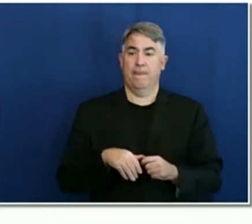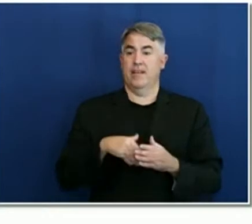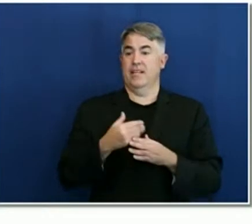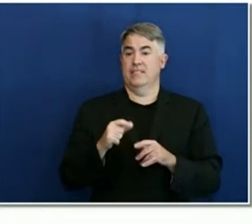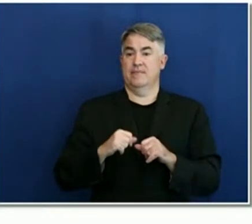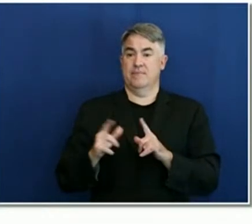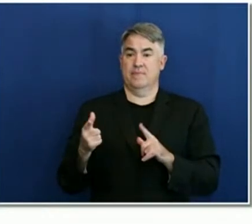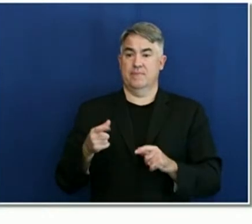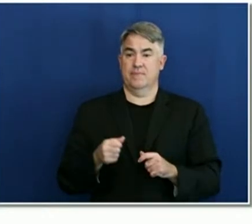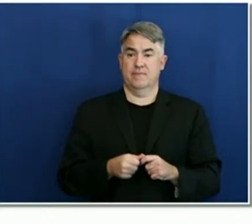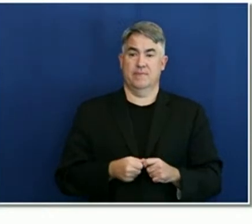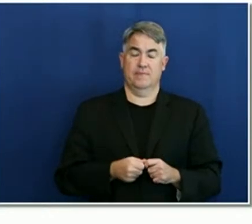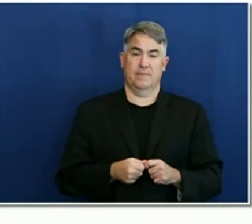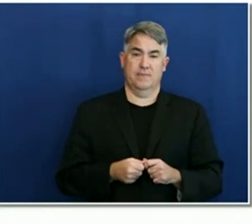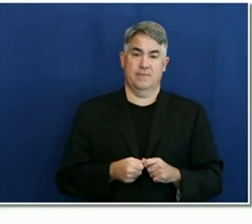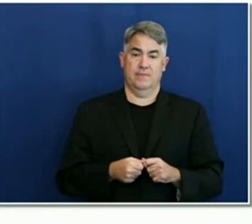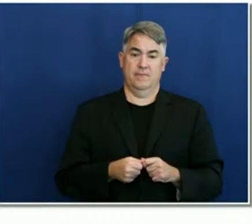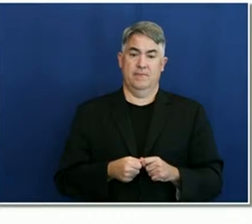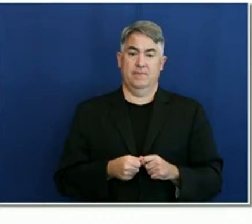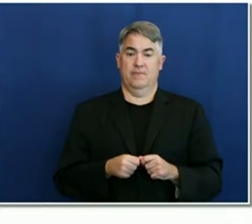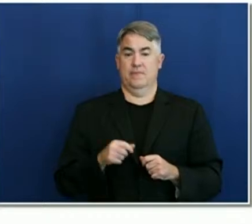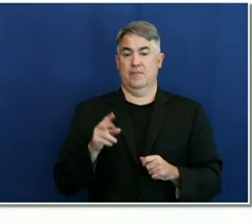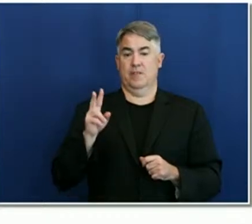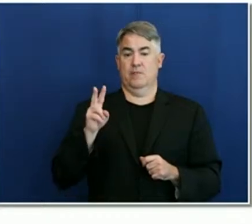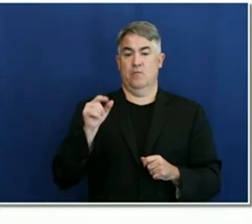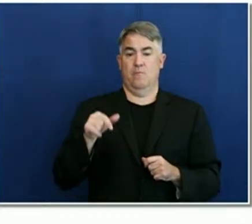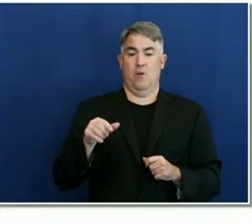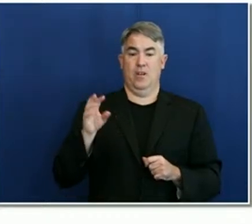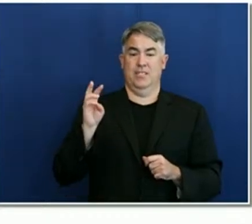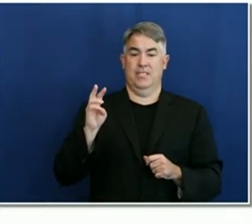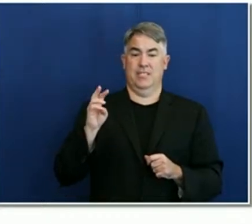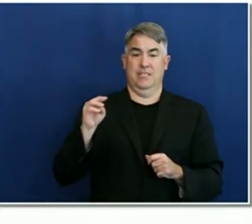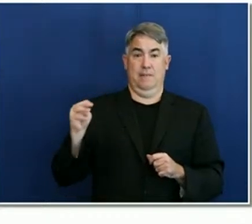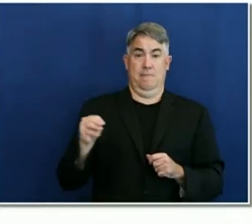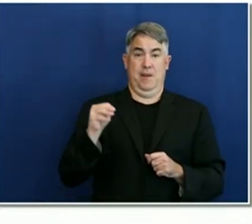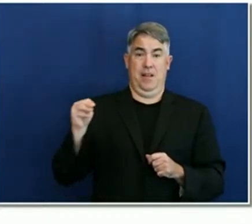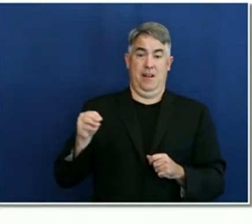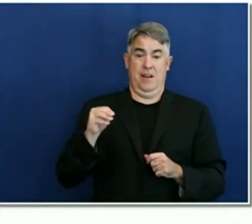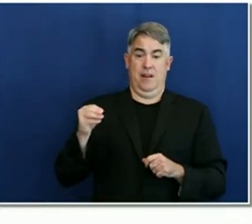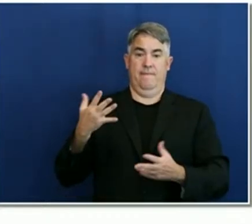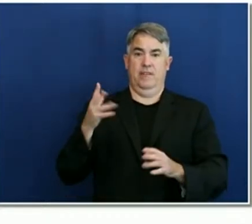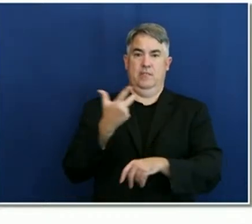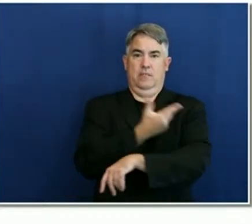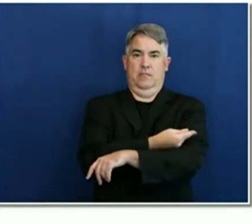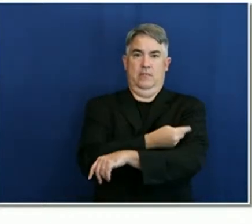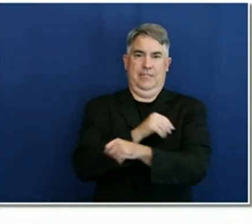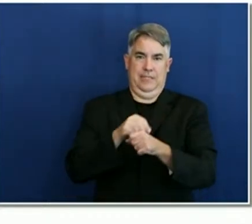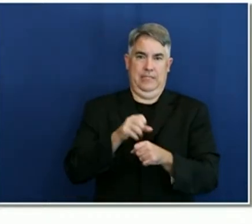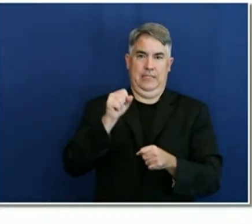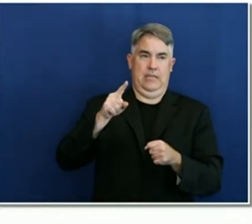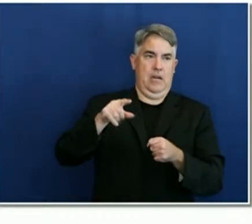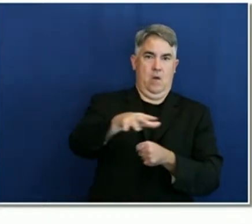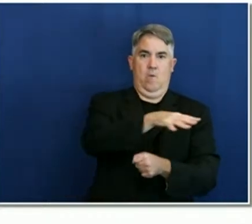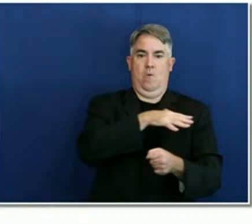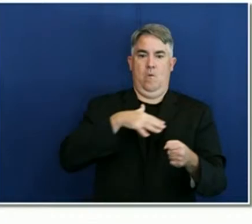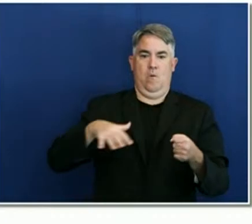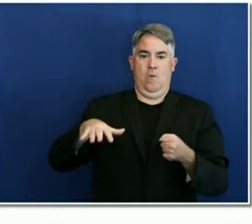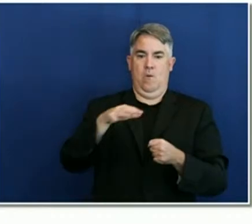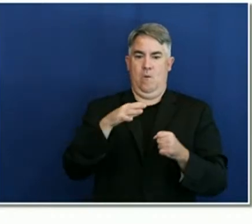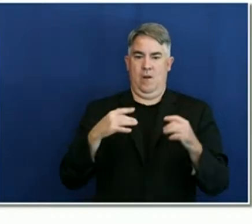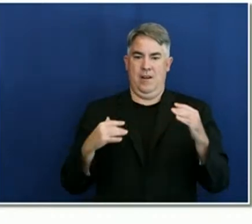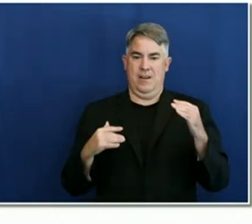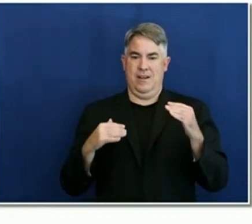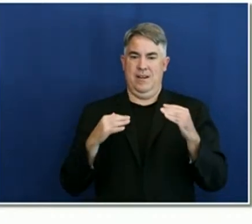our dashboard here, again, 2.6 million doses administered. We are 71.8,